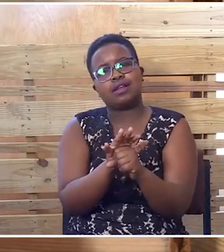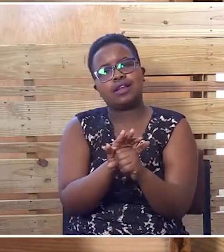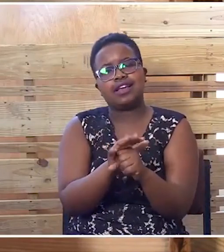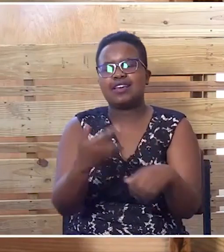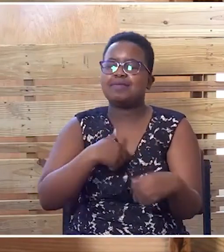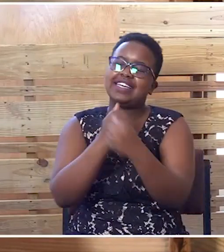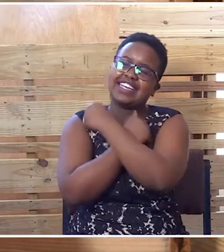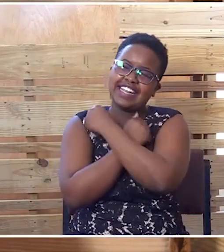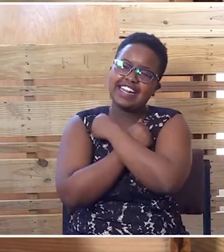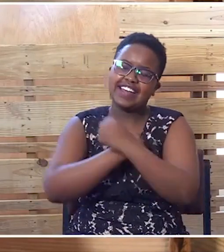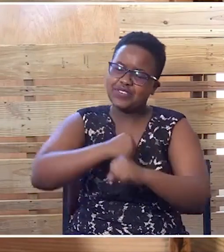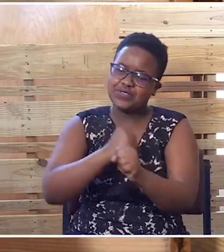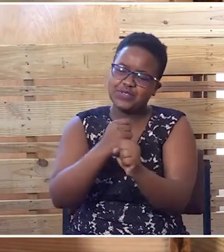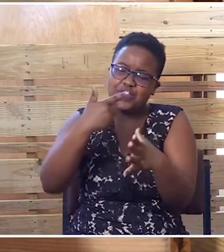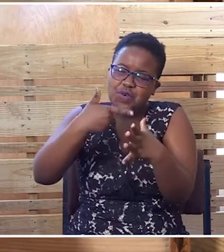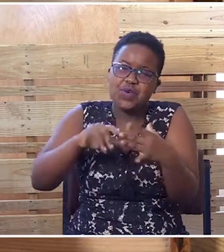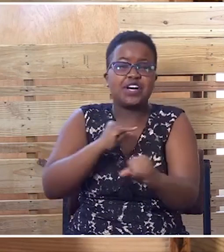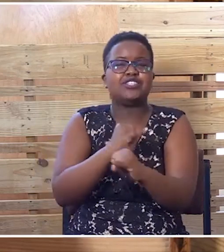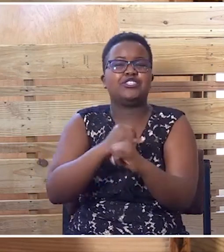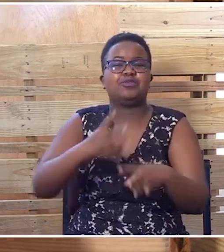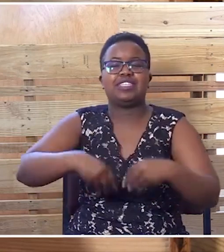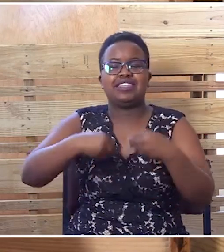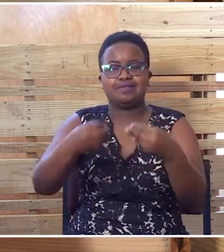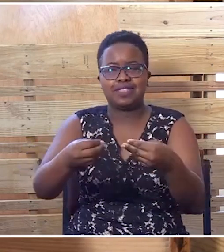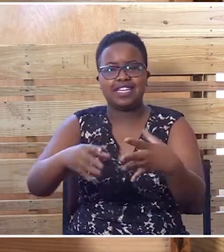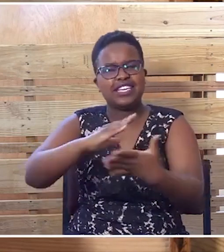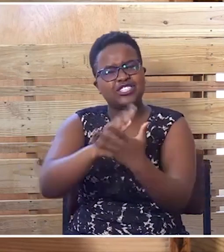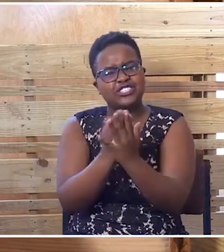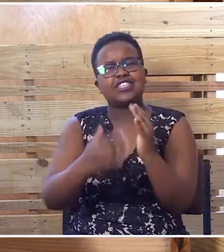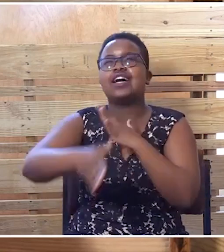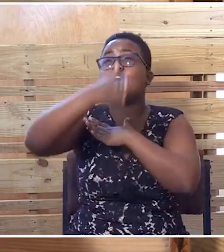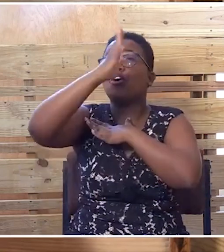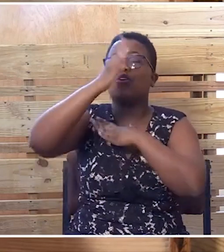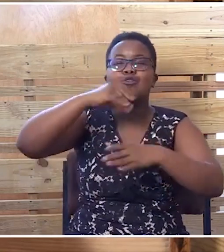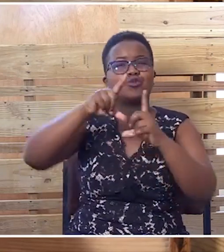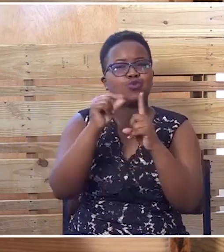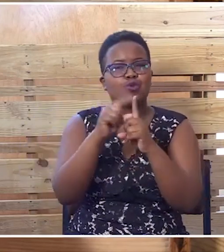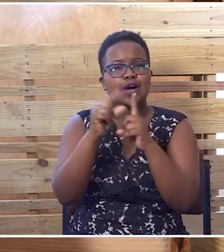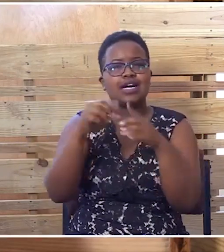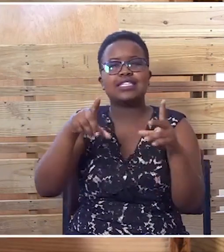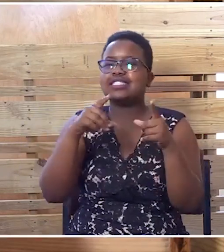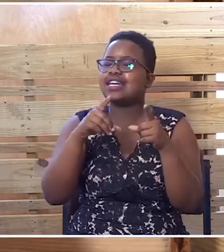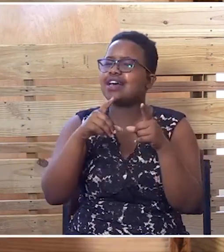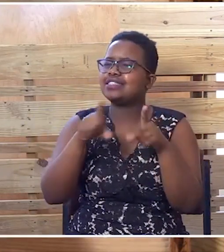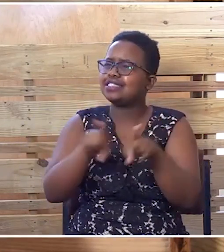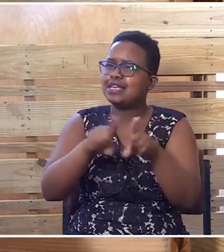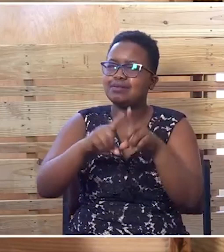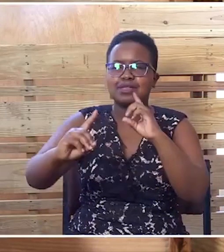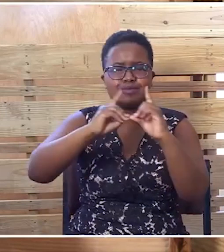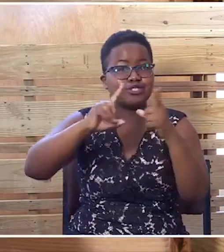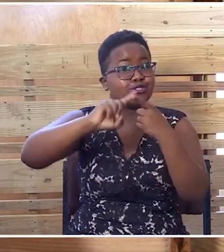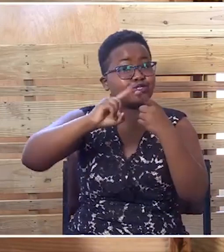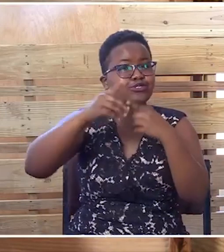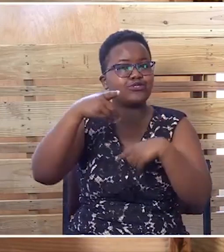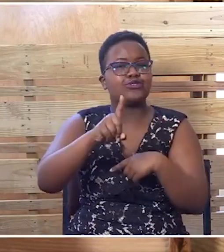You know, it's a joy to share God's word, to speak to you. You know, even as I speak to you, I'm